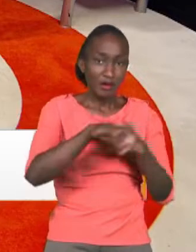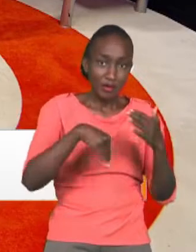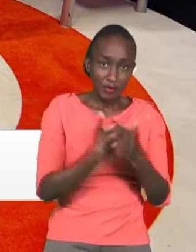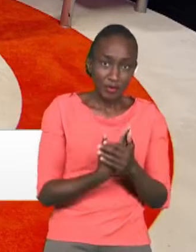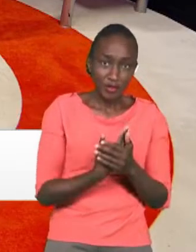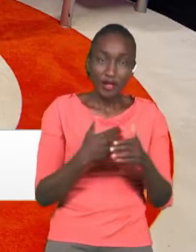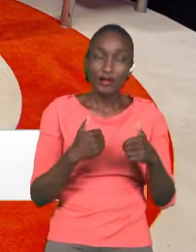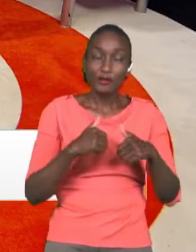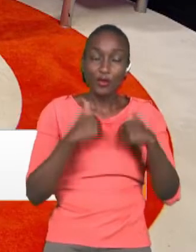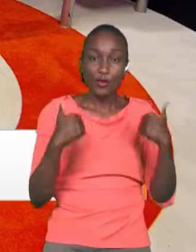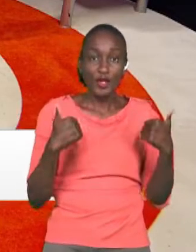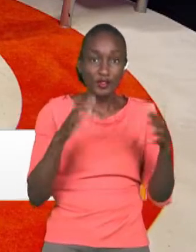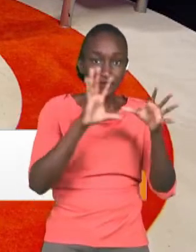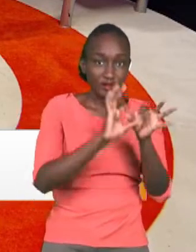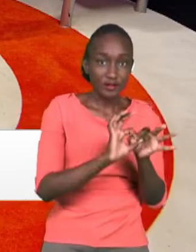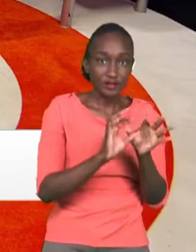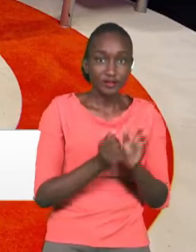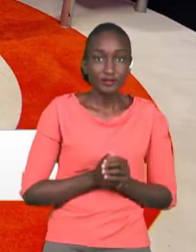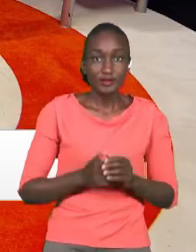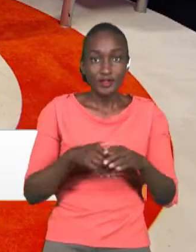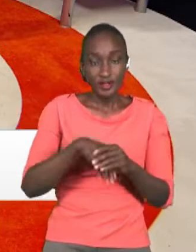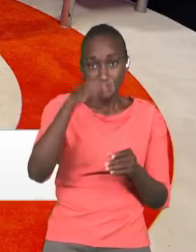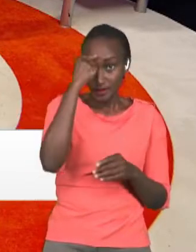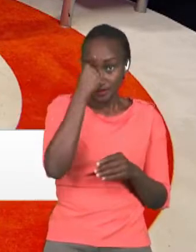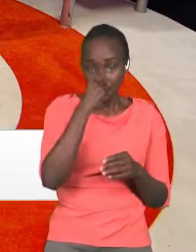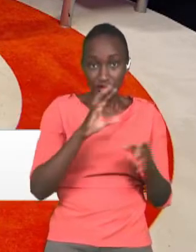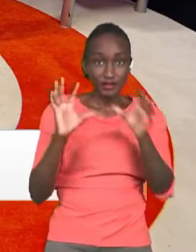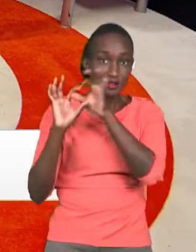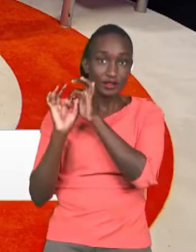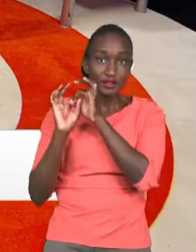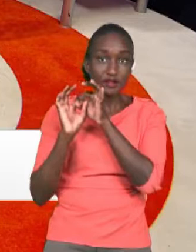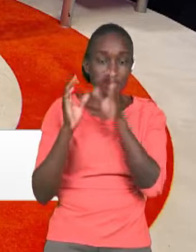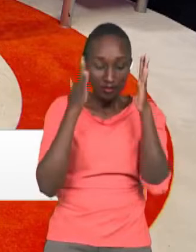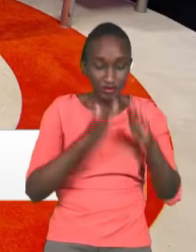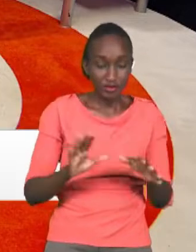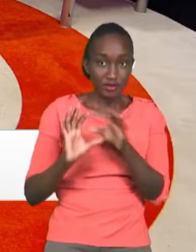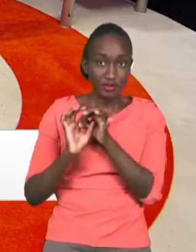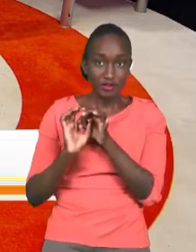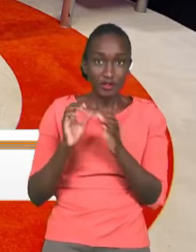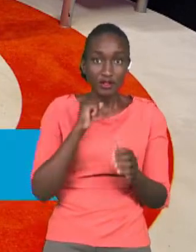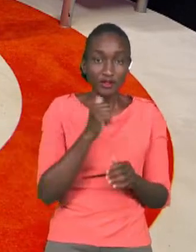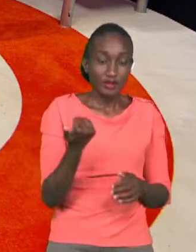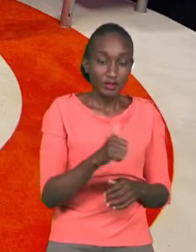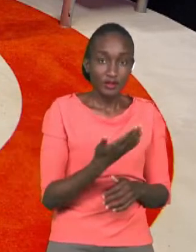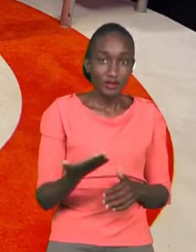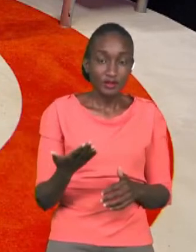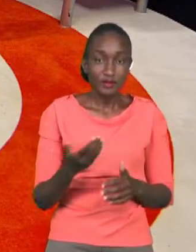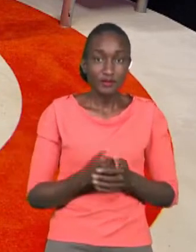know, even in the culture, the Muslim culture. It's not anything that I